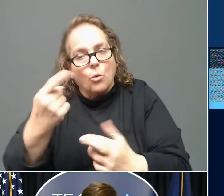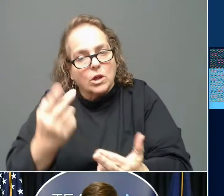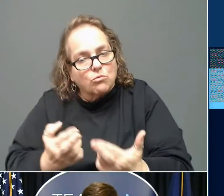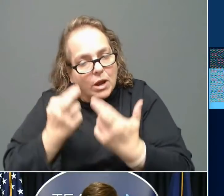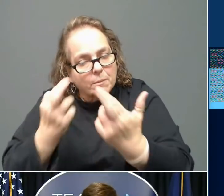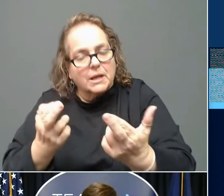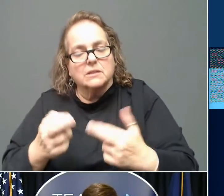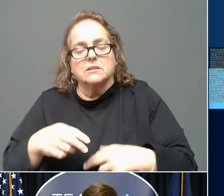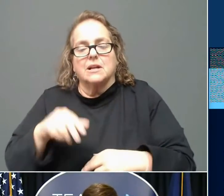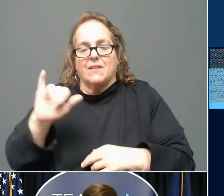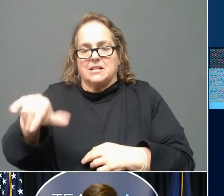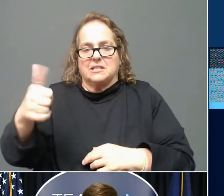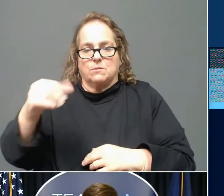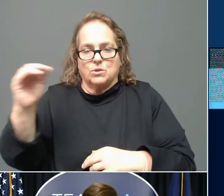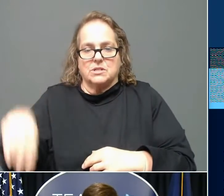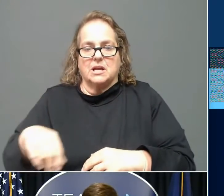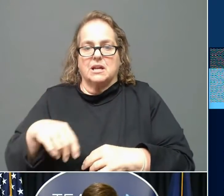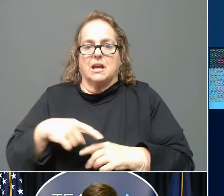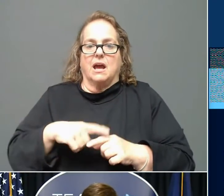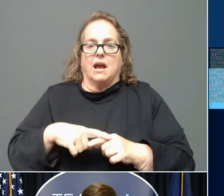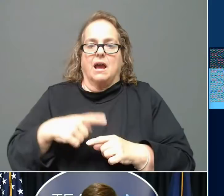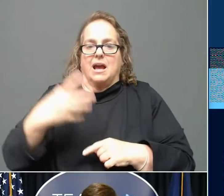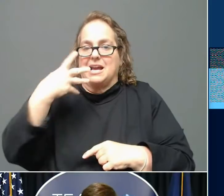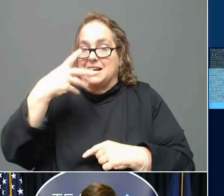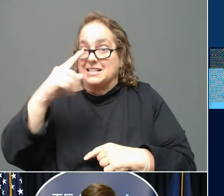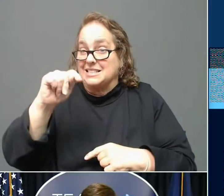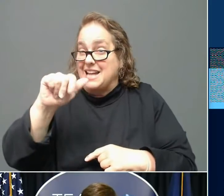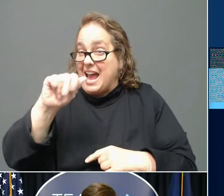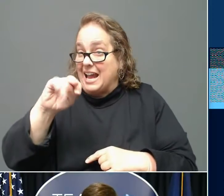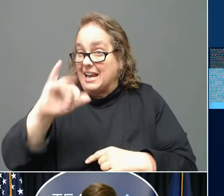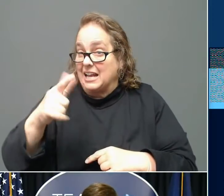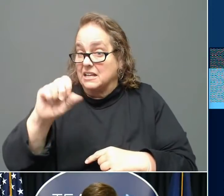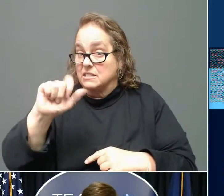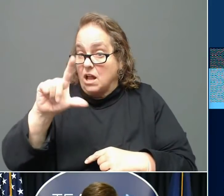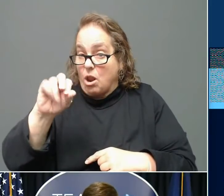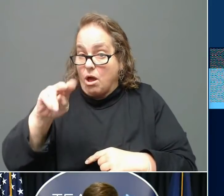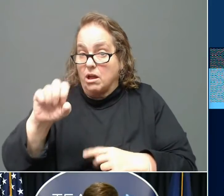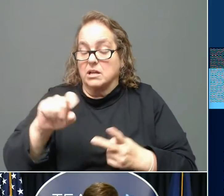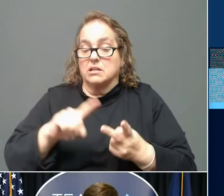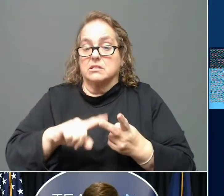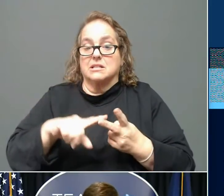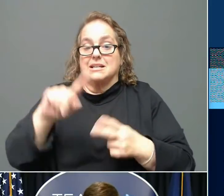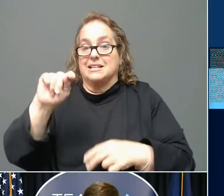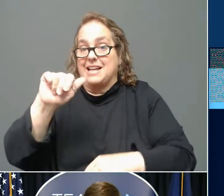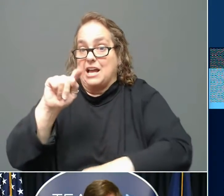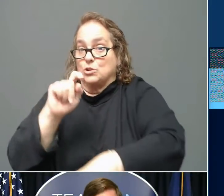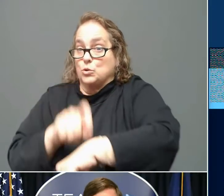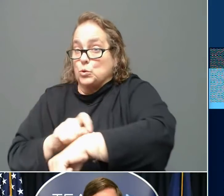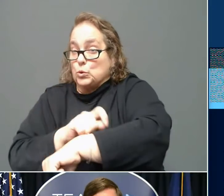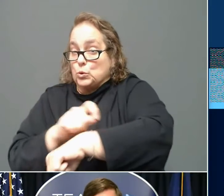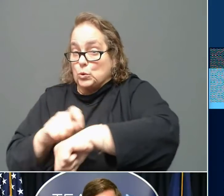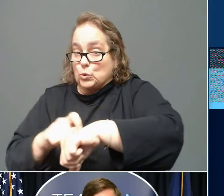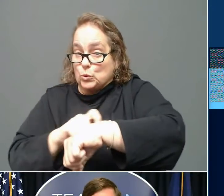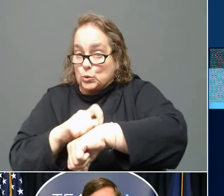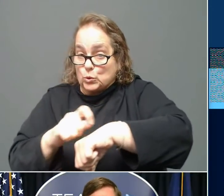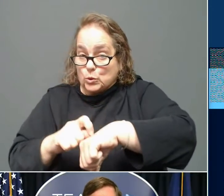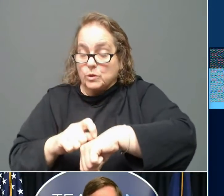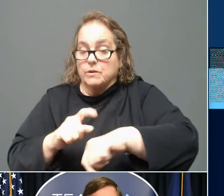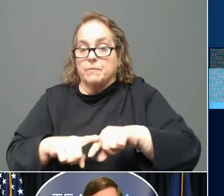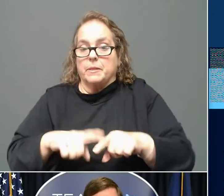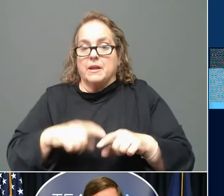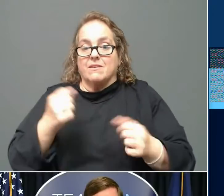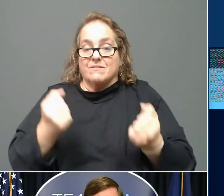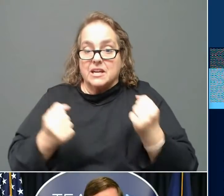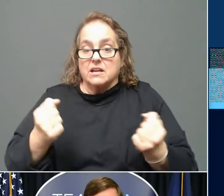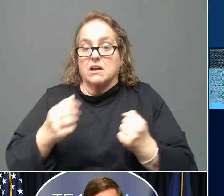salons, tattoo parlors, vehicle and vessel dealerships, and venues and event spaces. This 10% increase is an increase